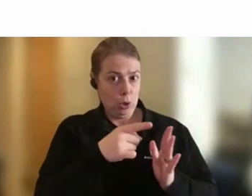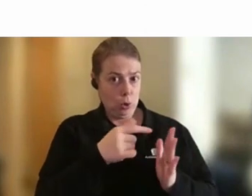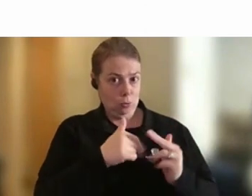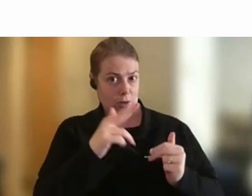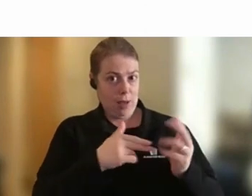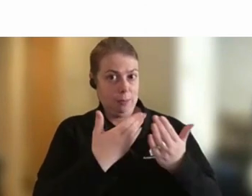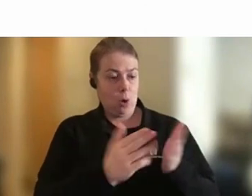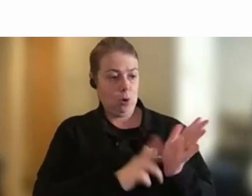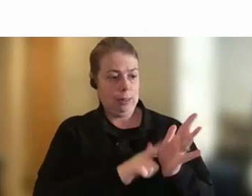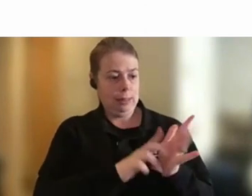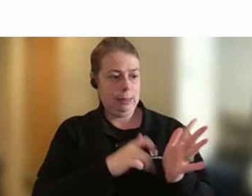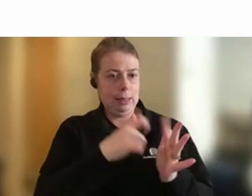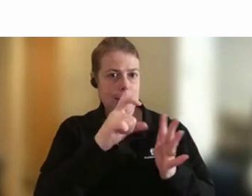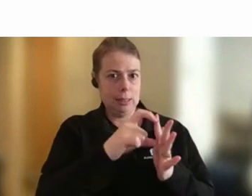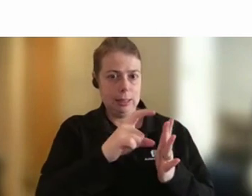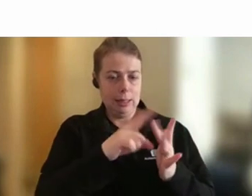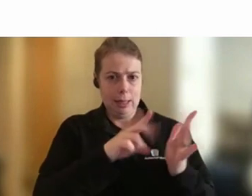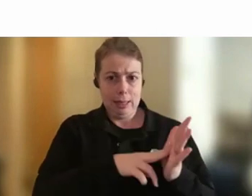and then it kind of becomes your life. It's weird.